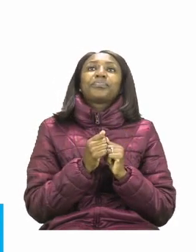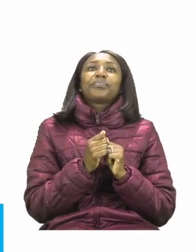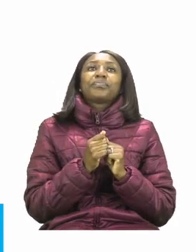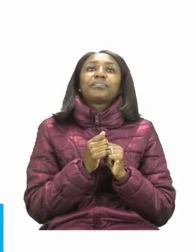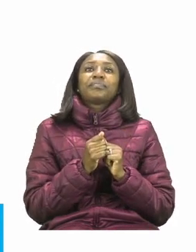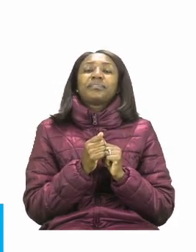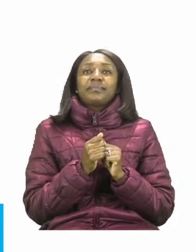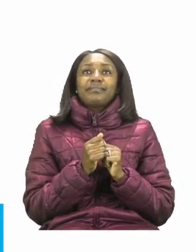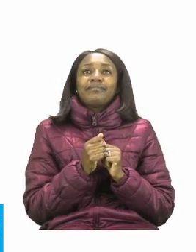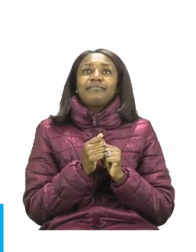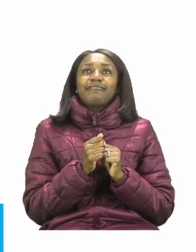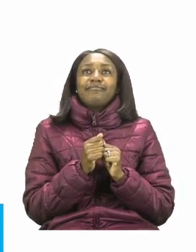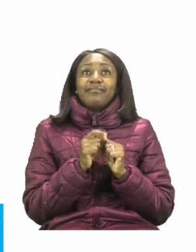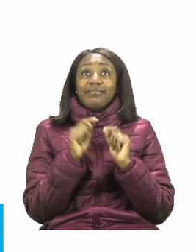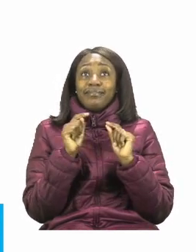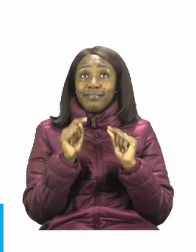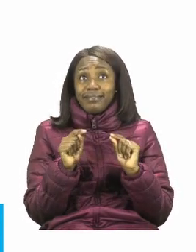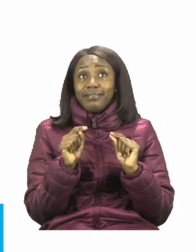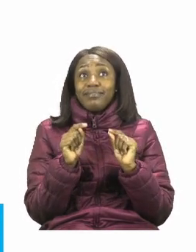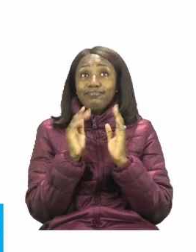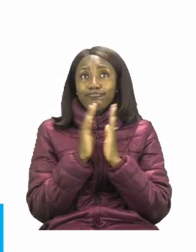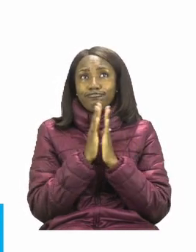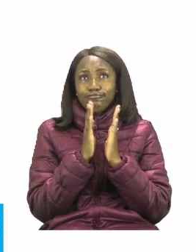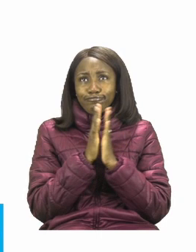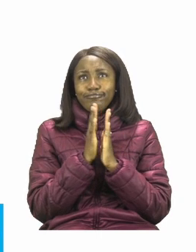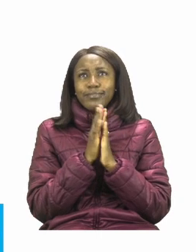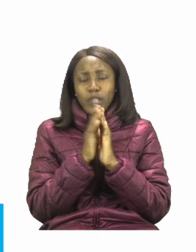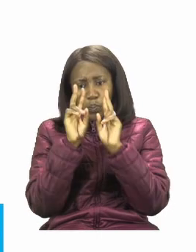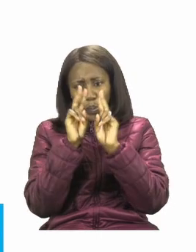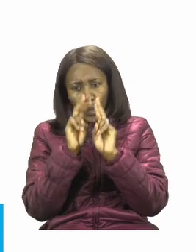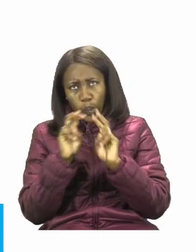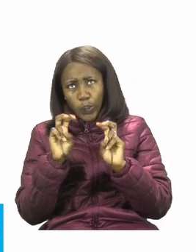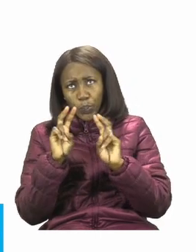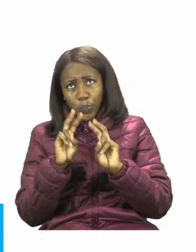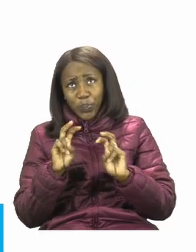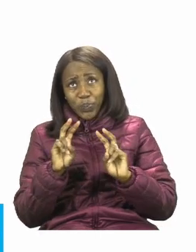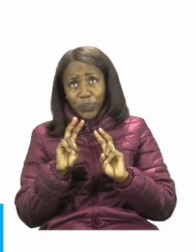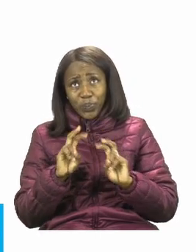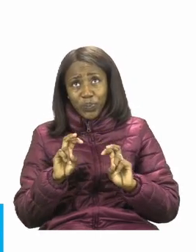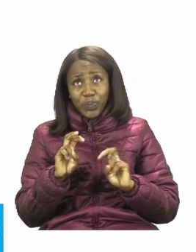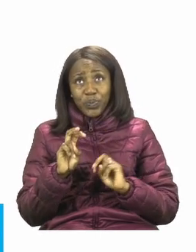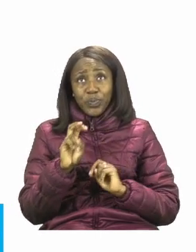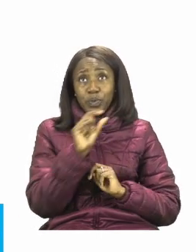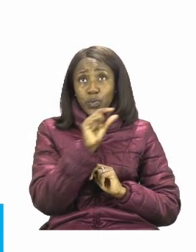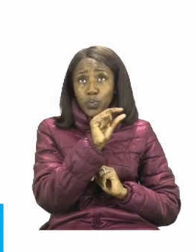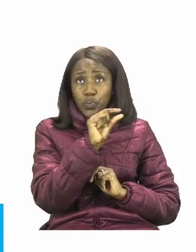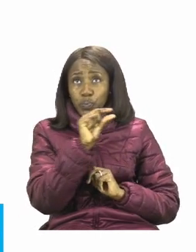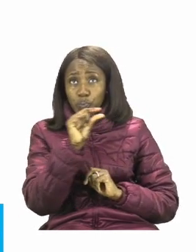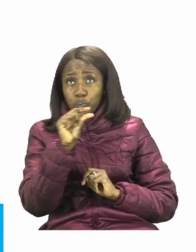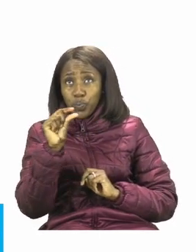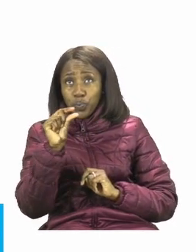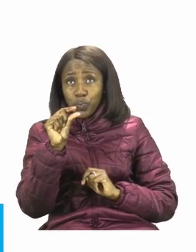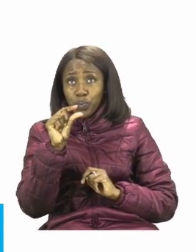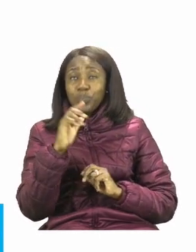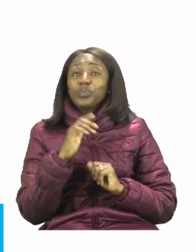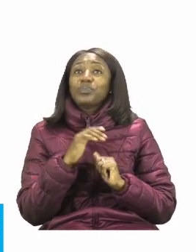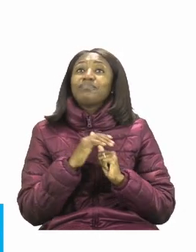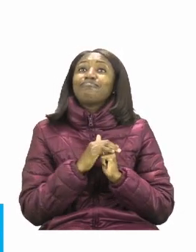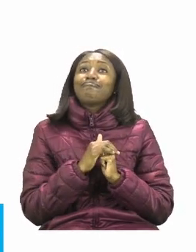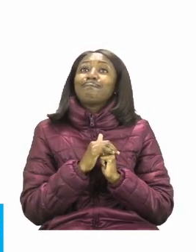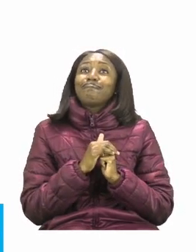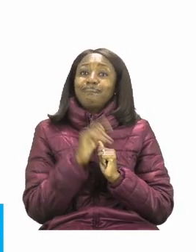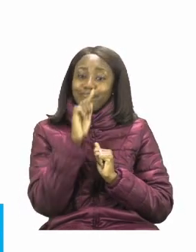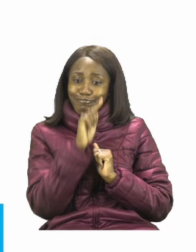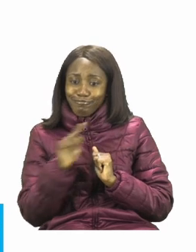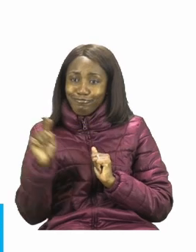crossword, you are supposed to find the words in the crossword and you are supposed to circle